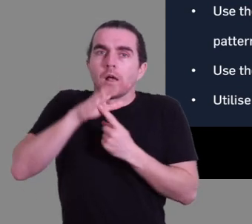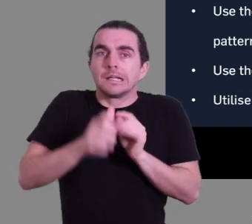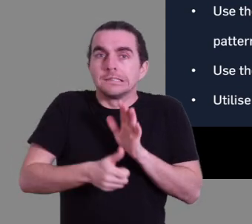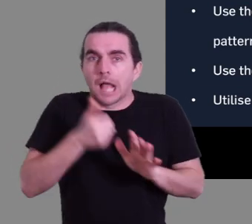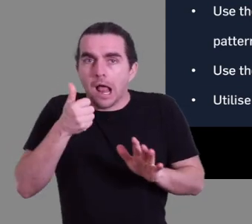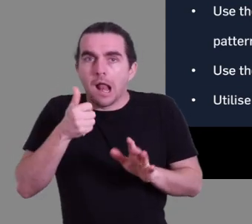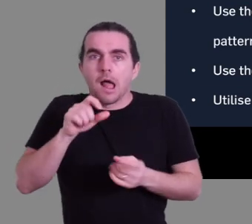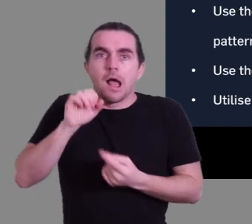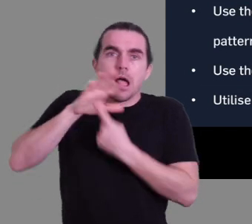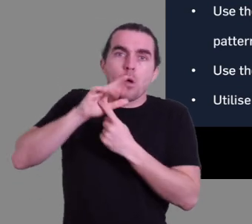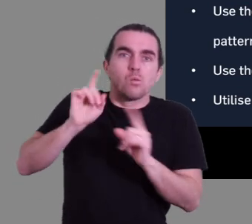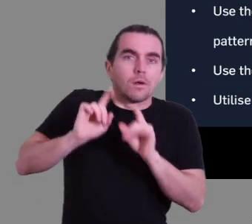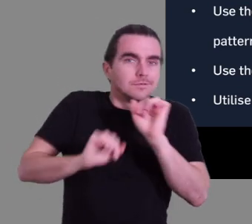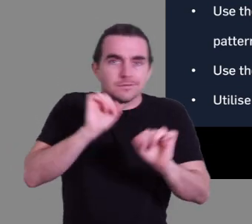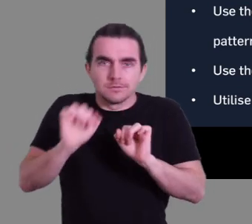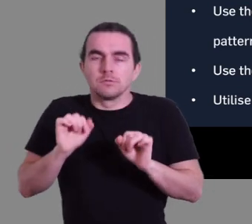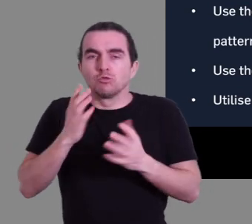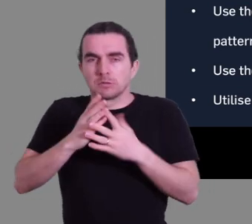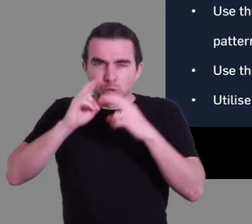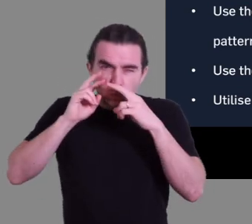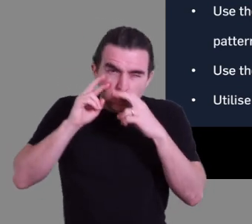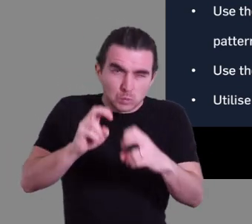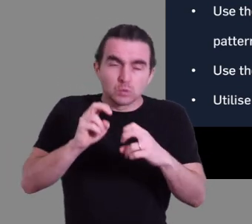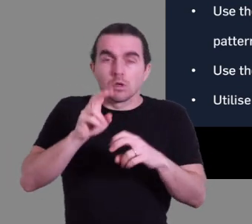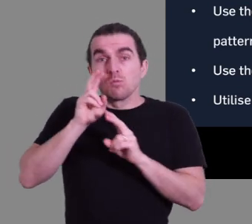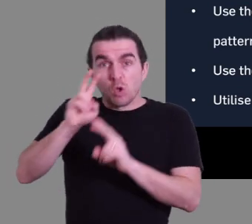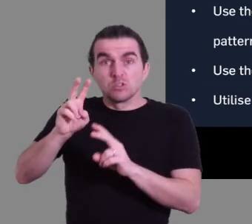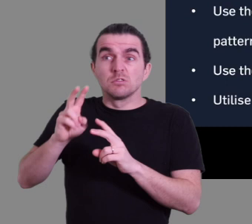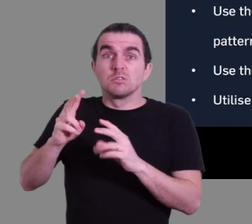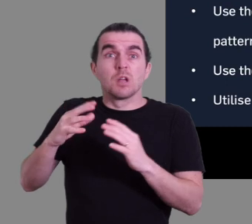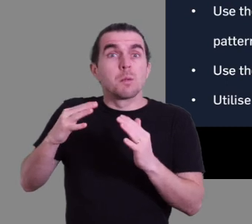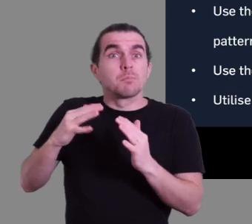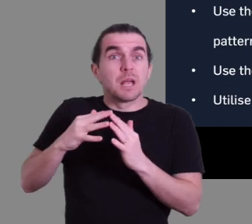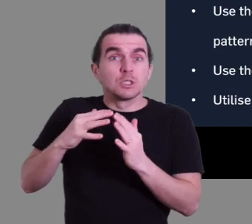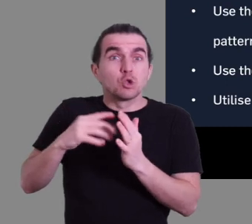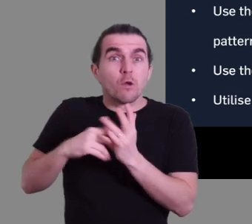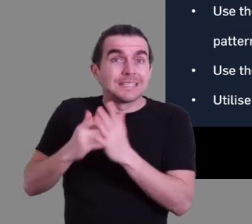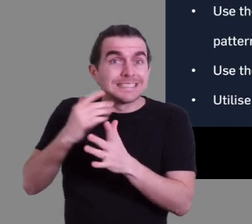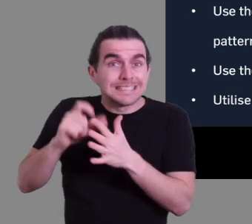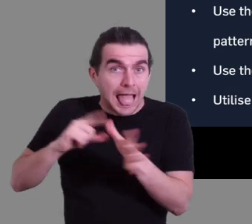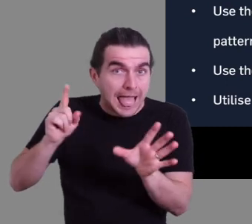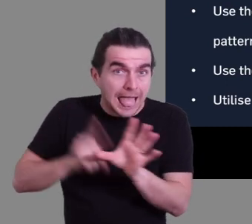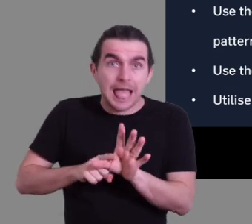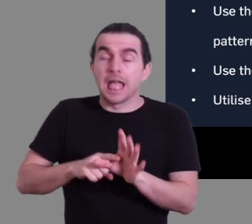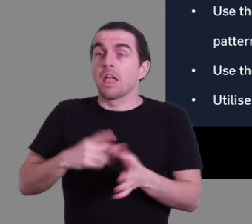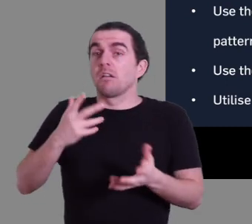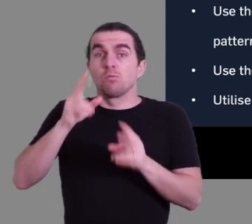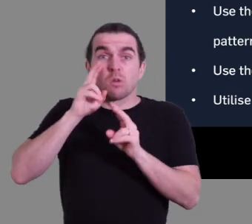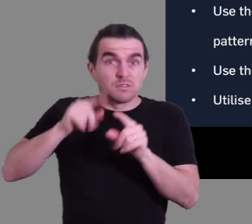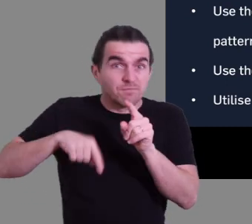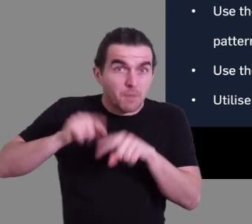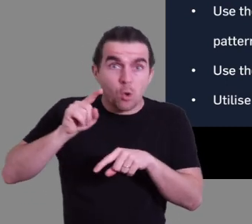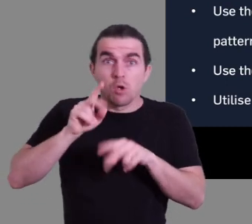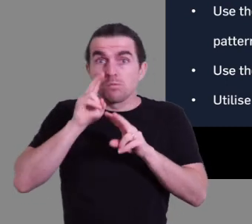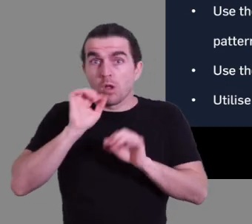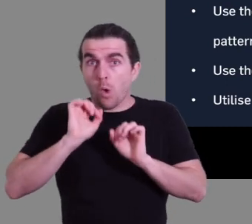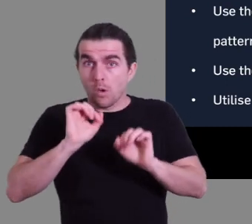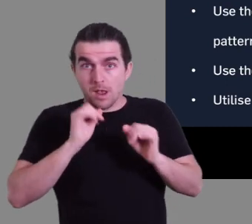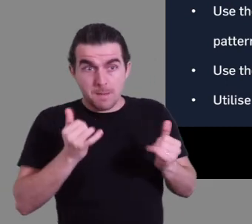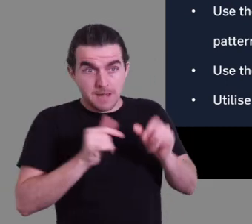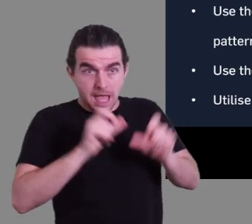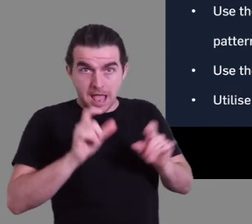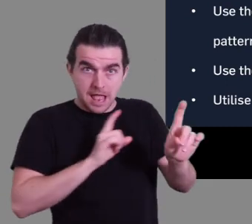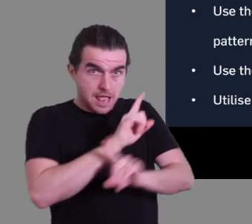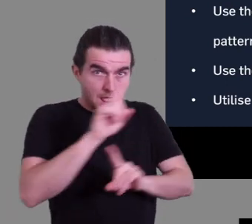movements. So yeah, you've got to really study closely, watching Match of the Day, watching all the football, zooming in, watch your own players.